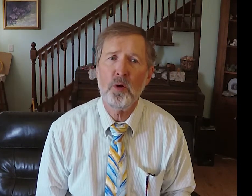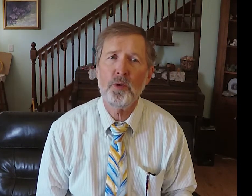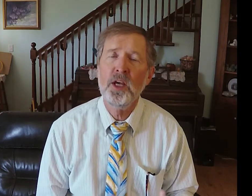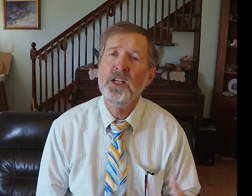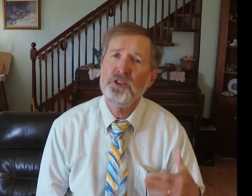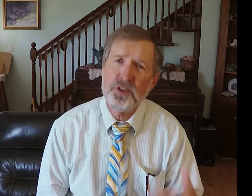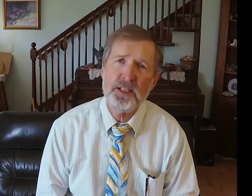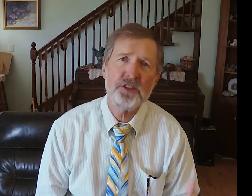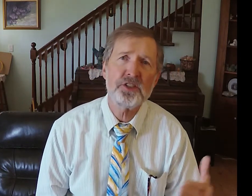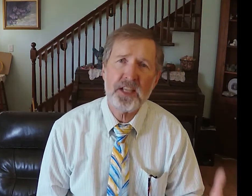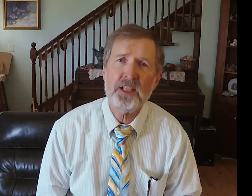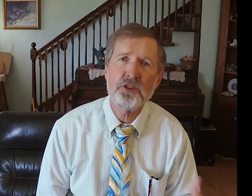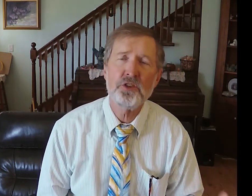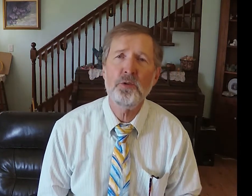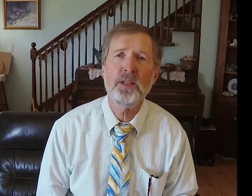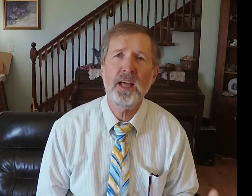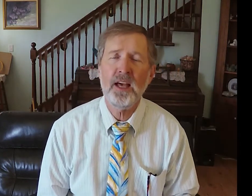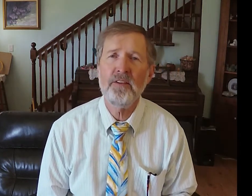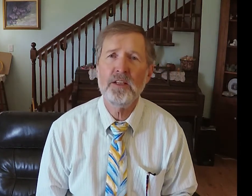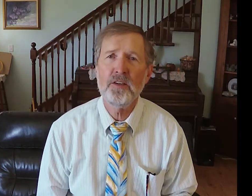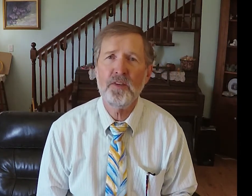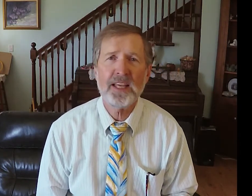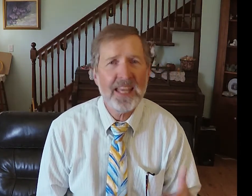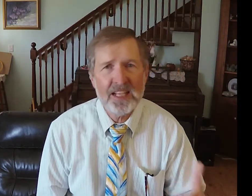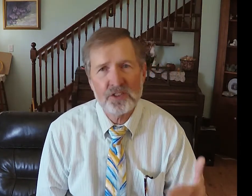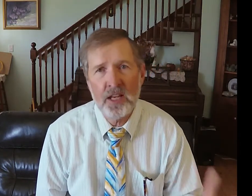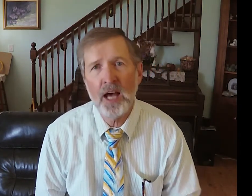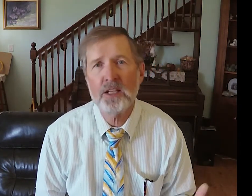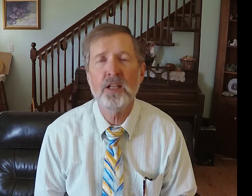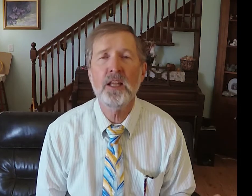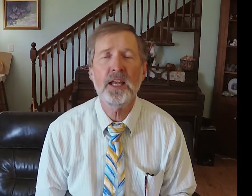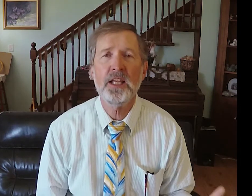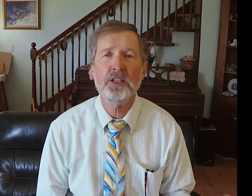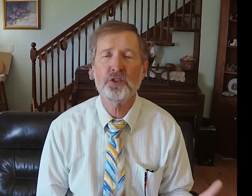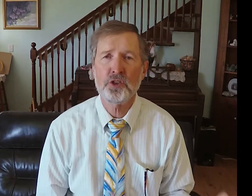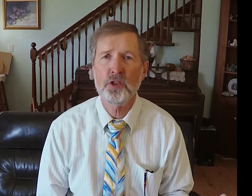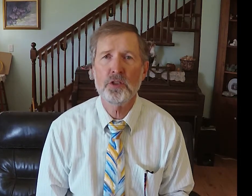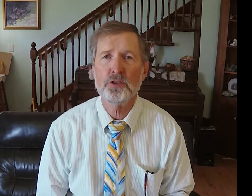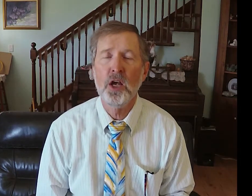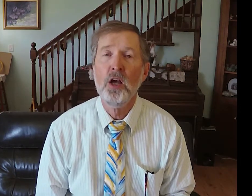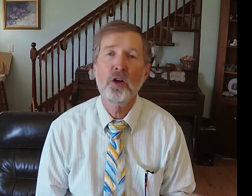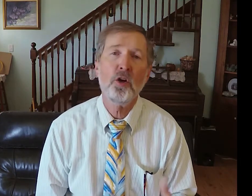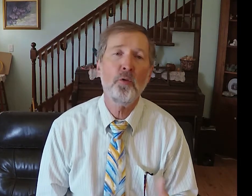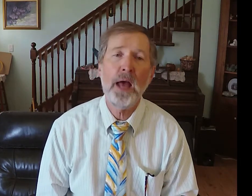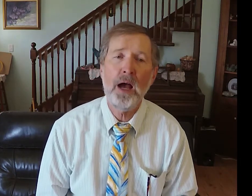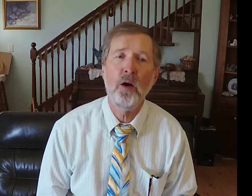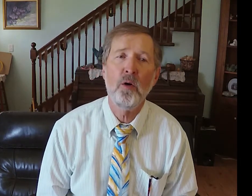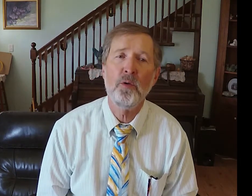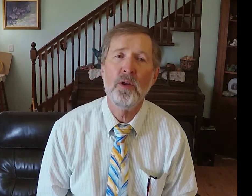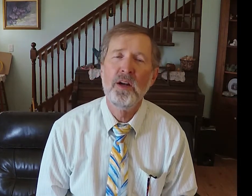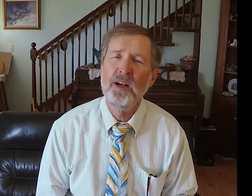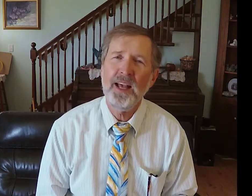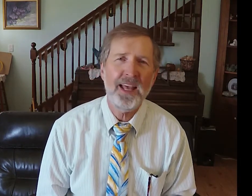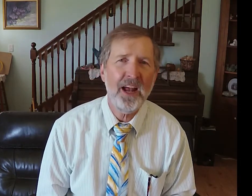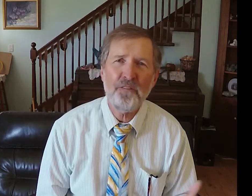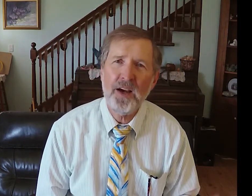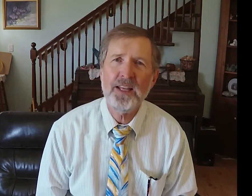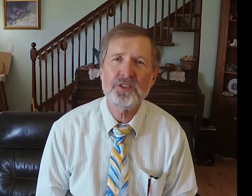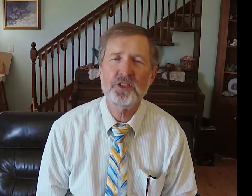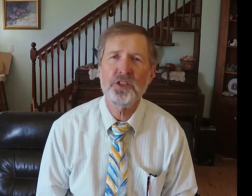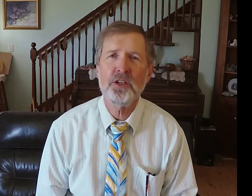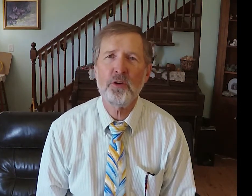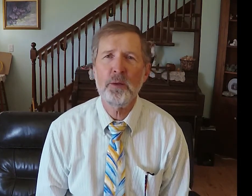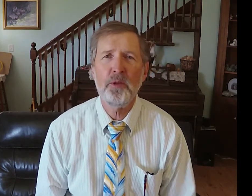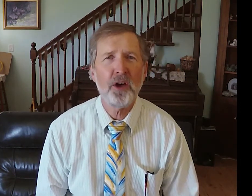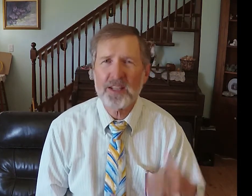the world. Jesus is doing the heavy lifting. He is not going to let his church go down. And I find